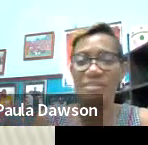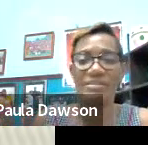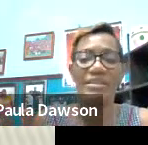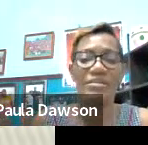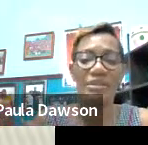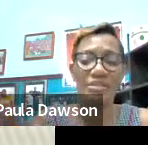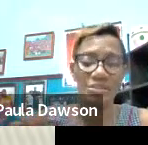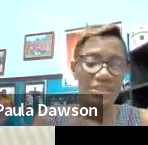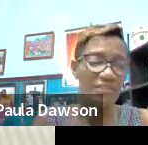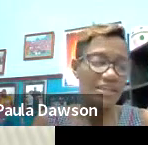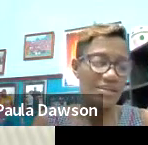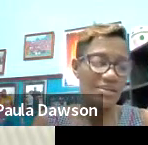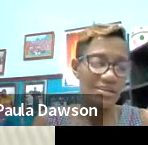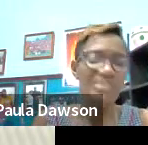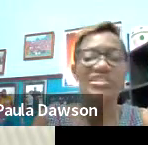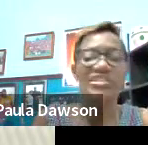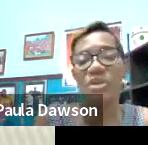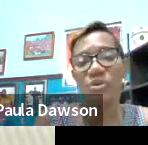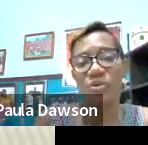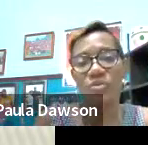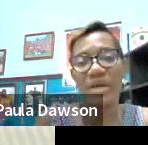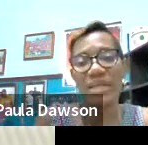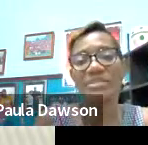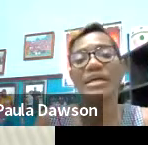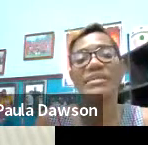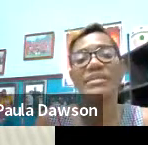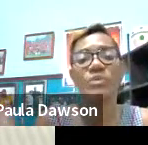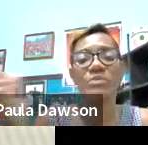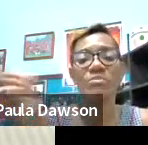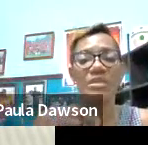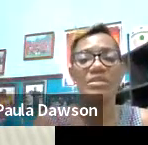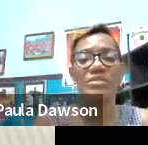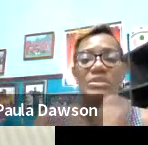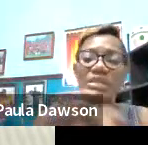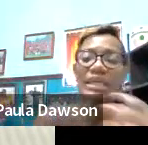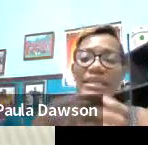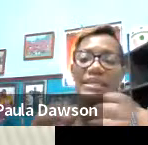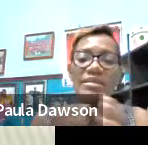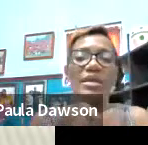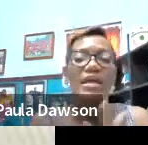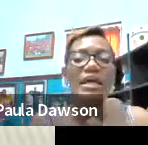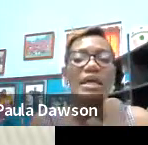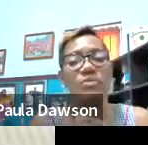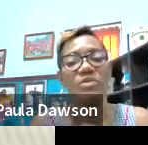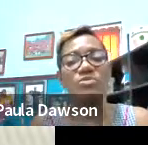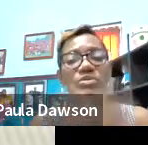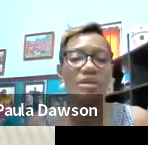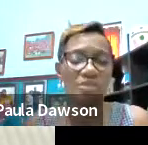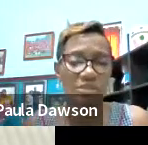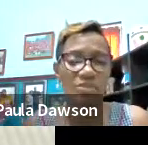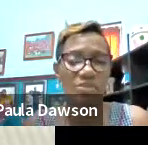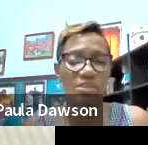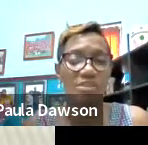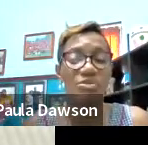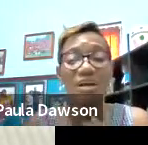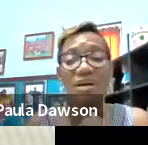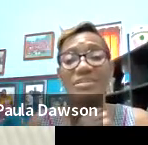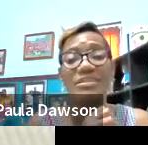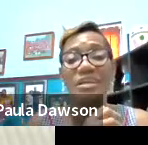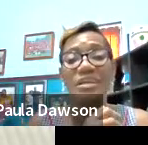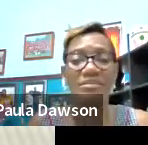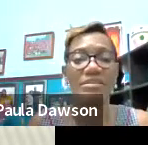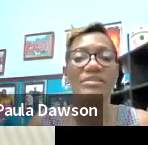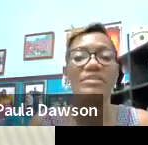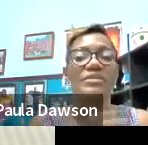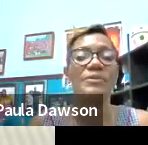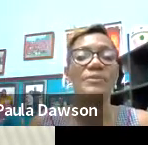even see anything in the bottle. You just have like a smear of white, and then we mix it with saline and we reconstitute it. You can't